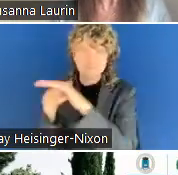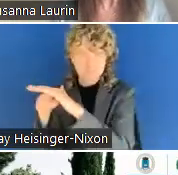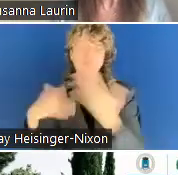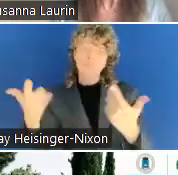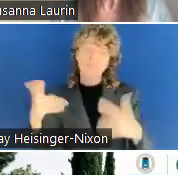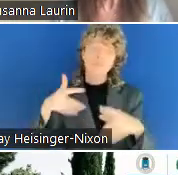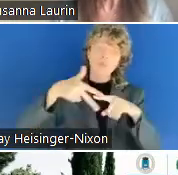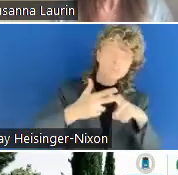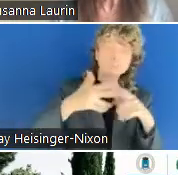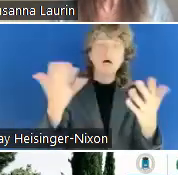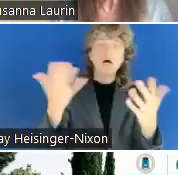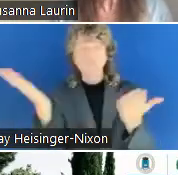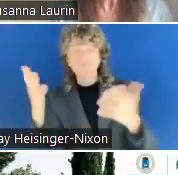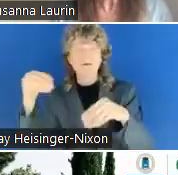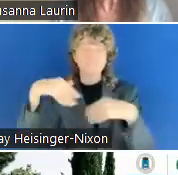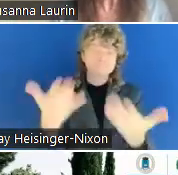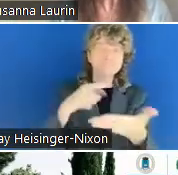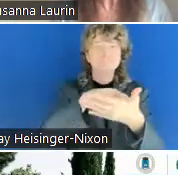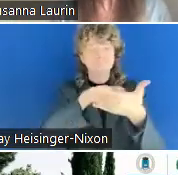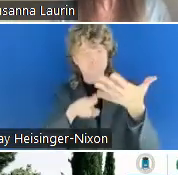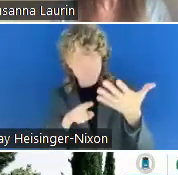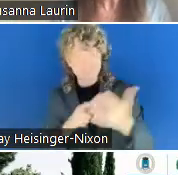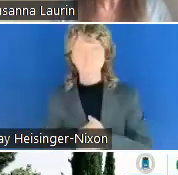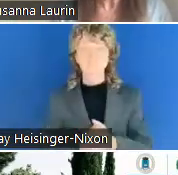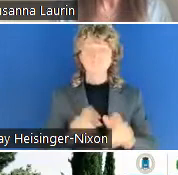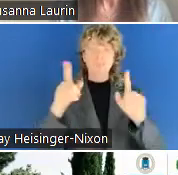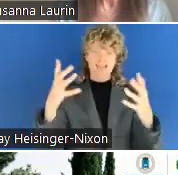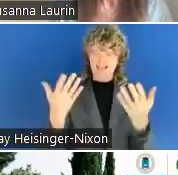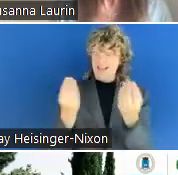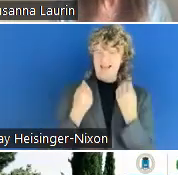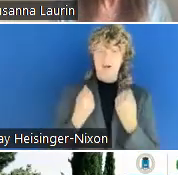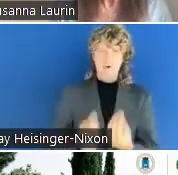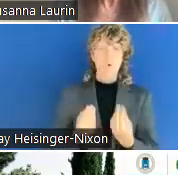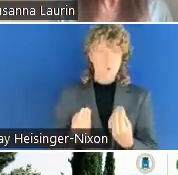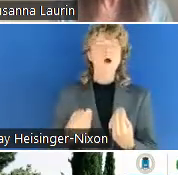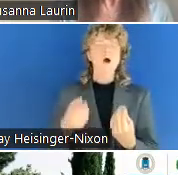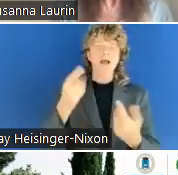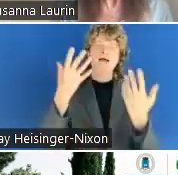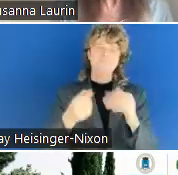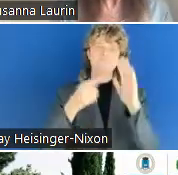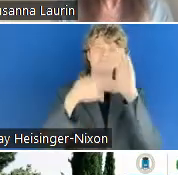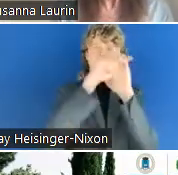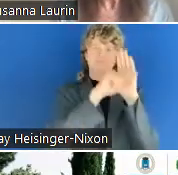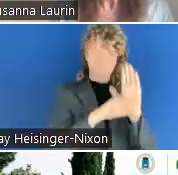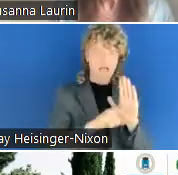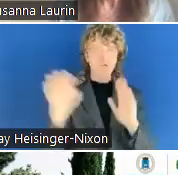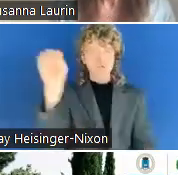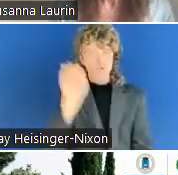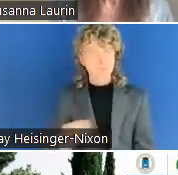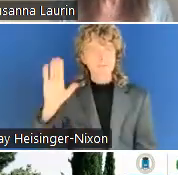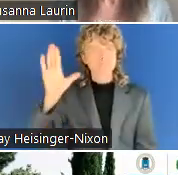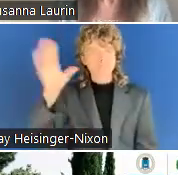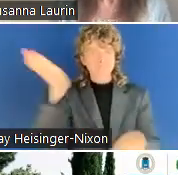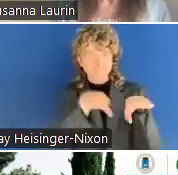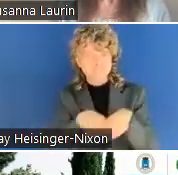technical specifications, those are stated in European standards. The EN standards, European norm, EN,